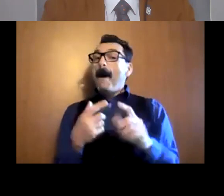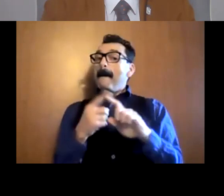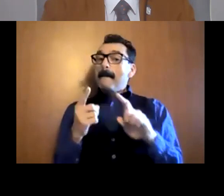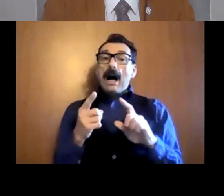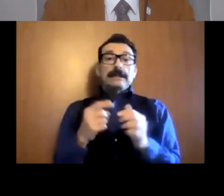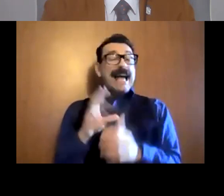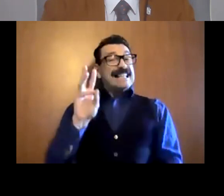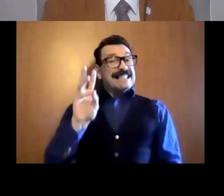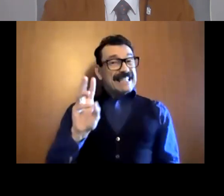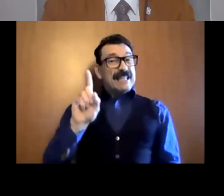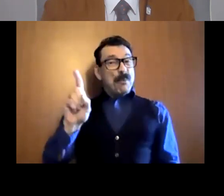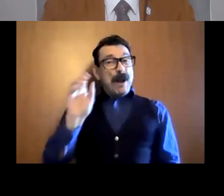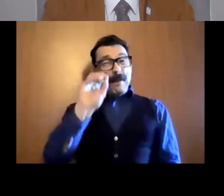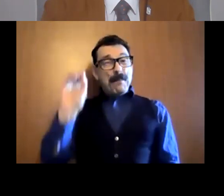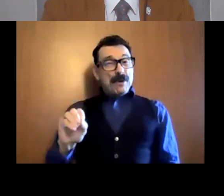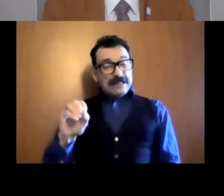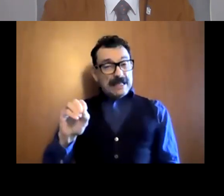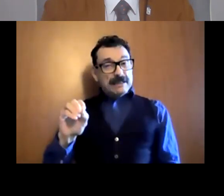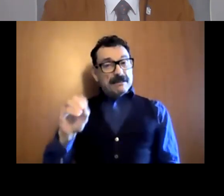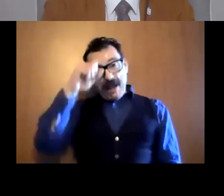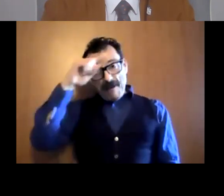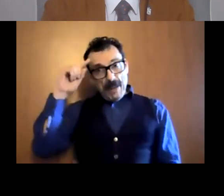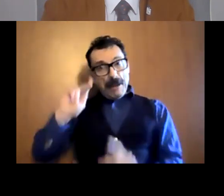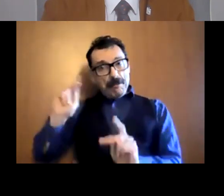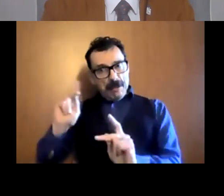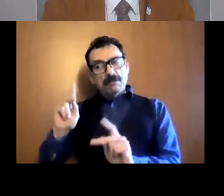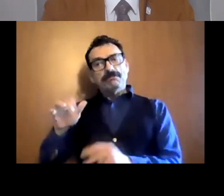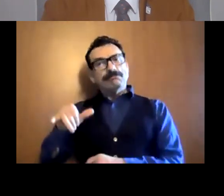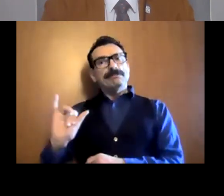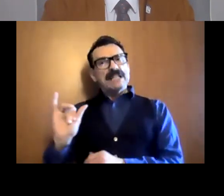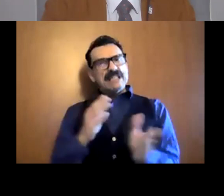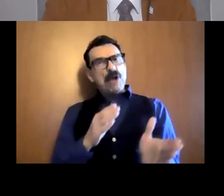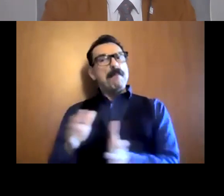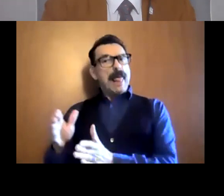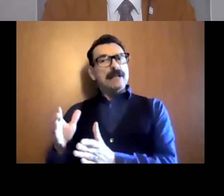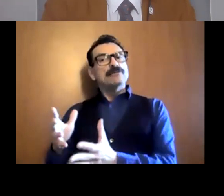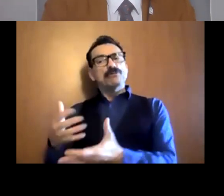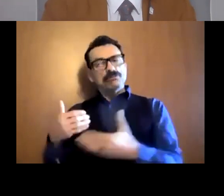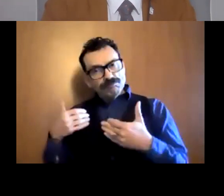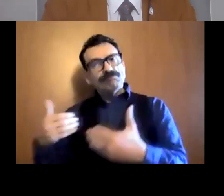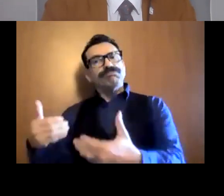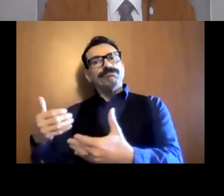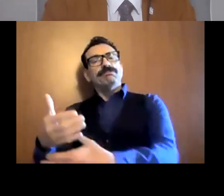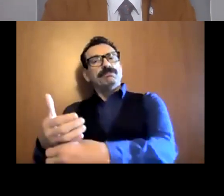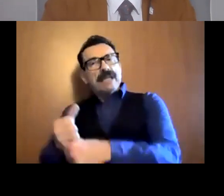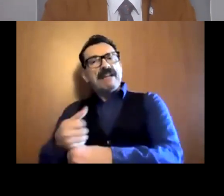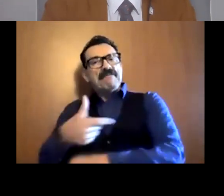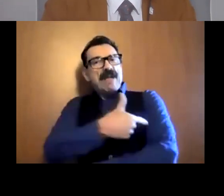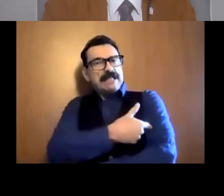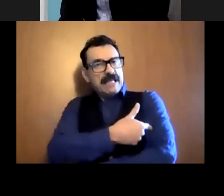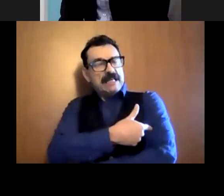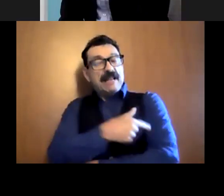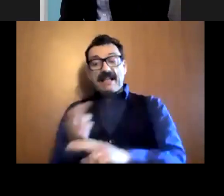about 61%, now say that they plan to get the COVID-19 vaccine or already have received one. That's up about